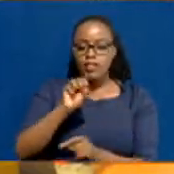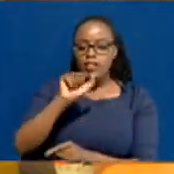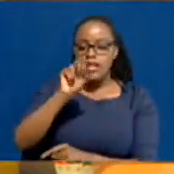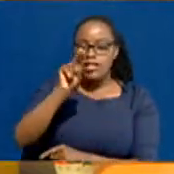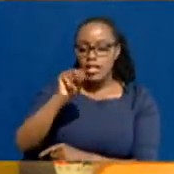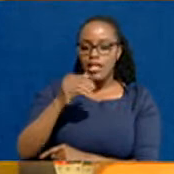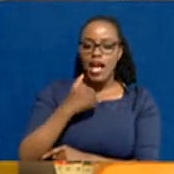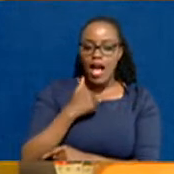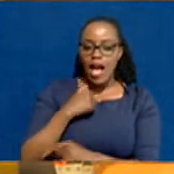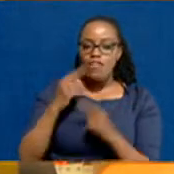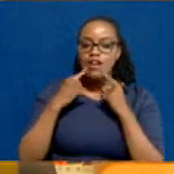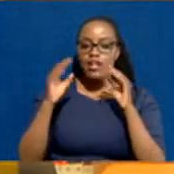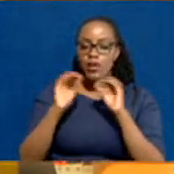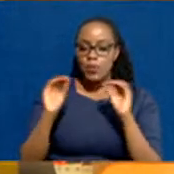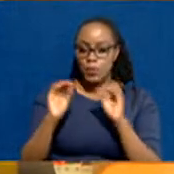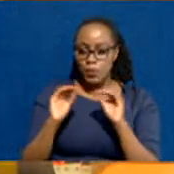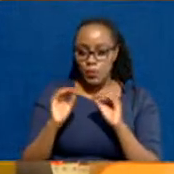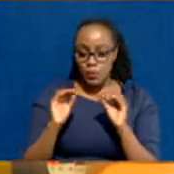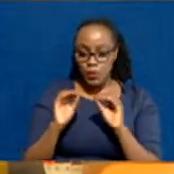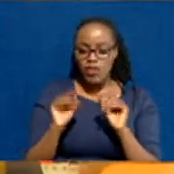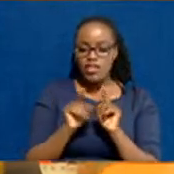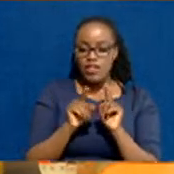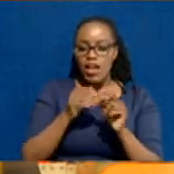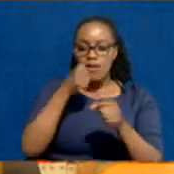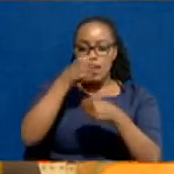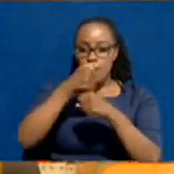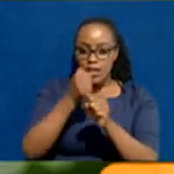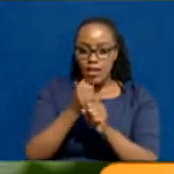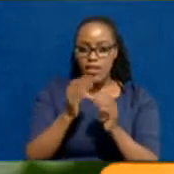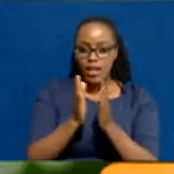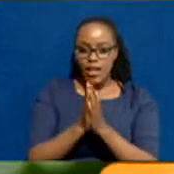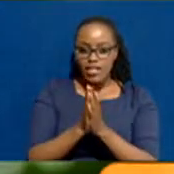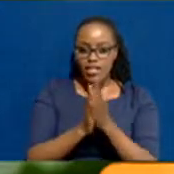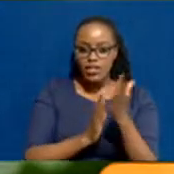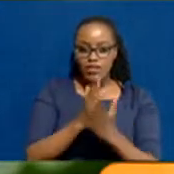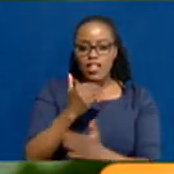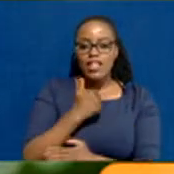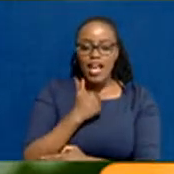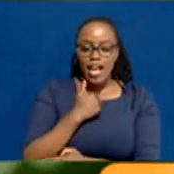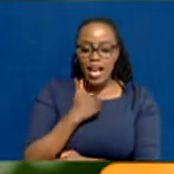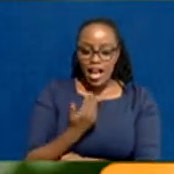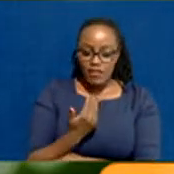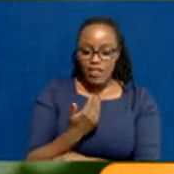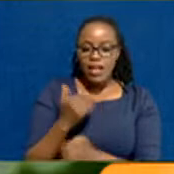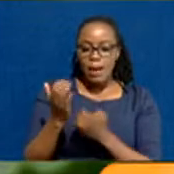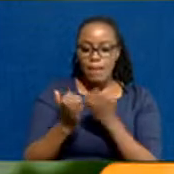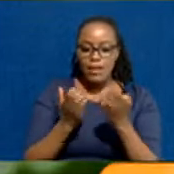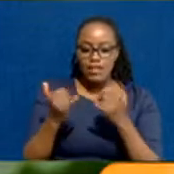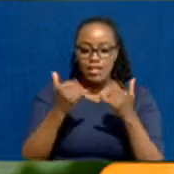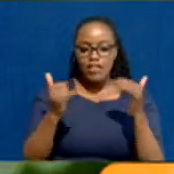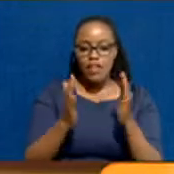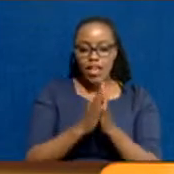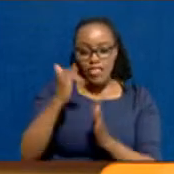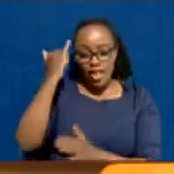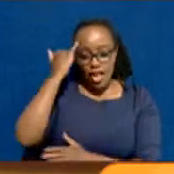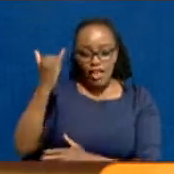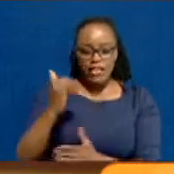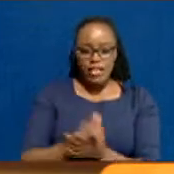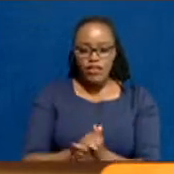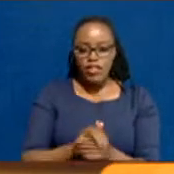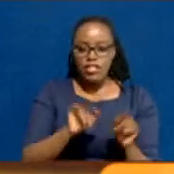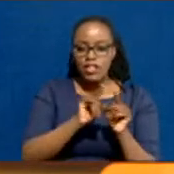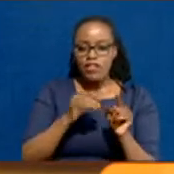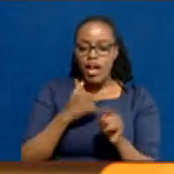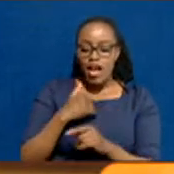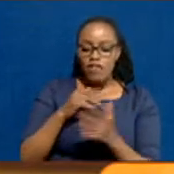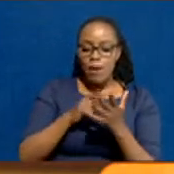did not declare a final dividend for the period and instead opted to focus on new business lines and ideas. It's just a policy. We